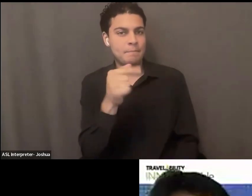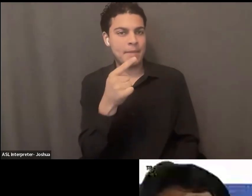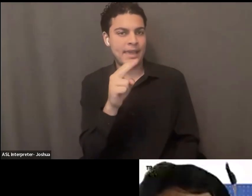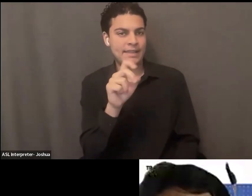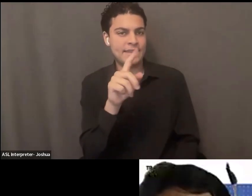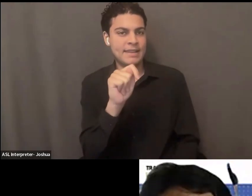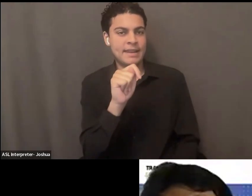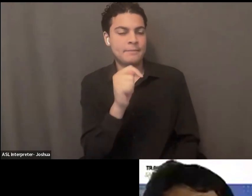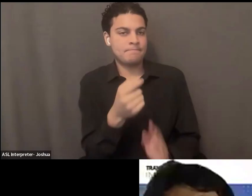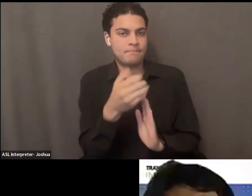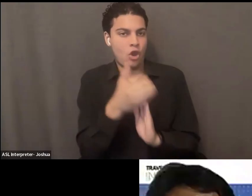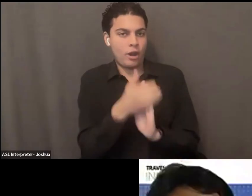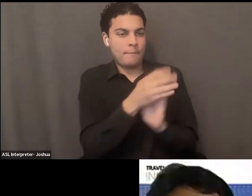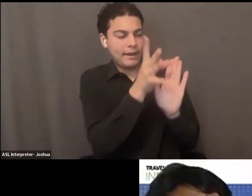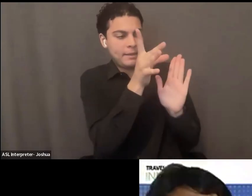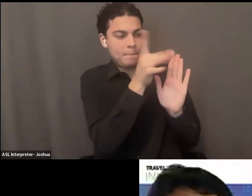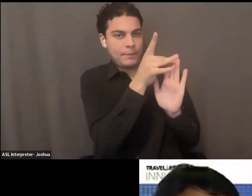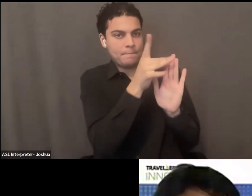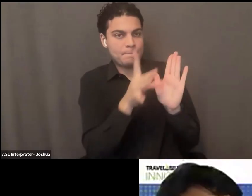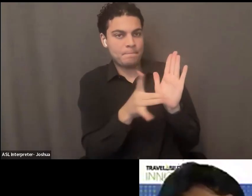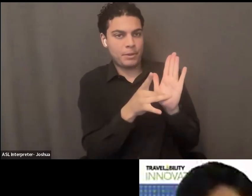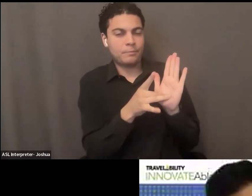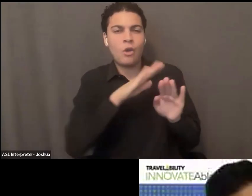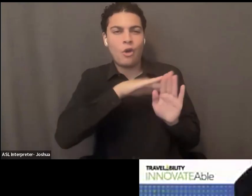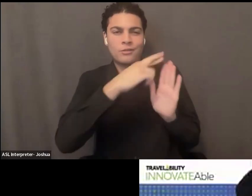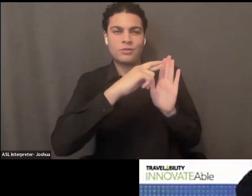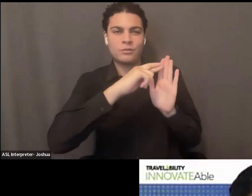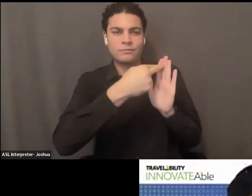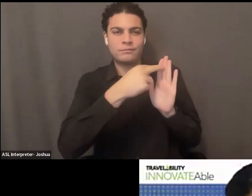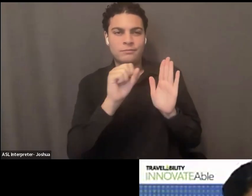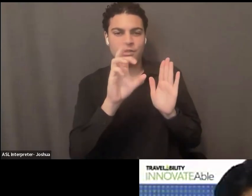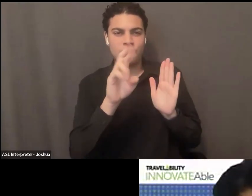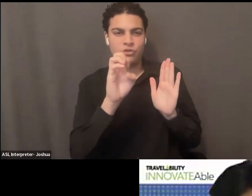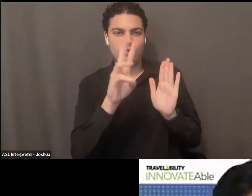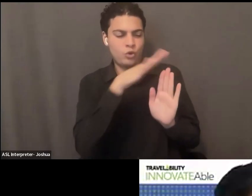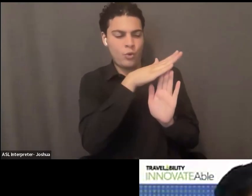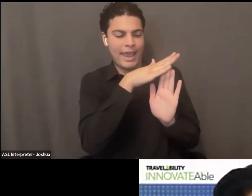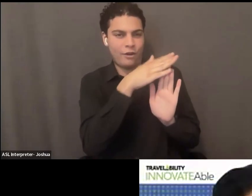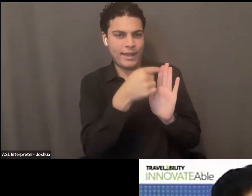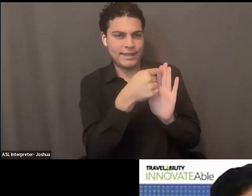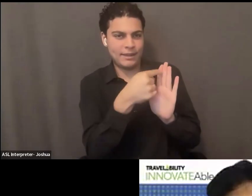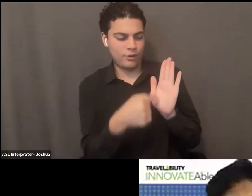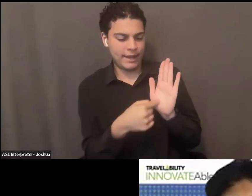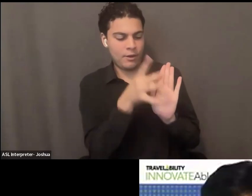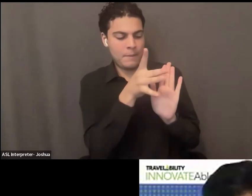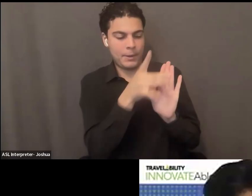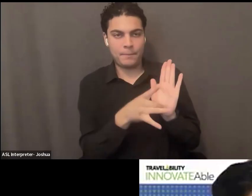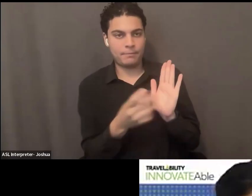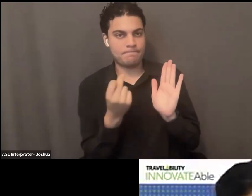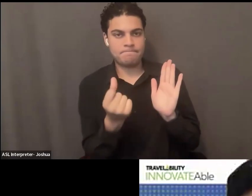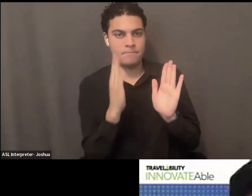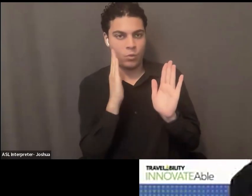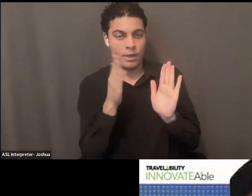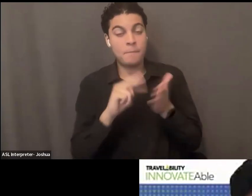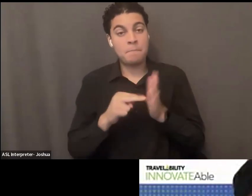on every wall switch. It actually doesn't even depend on the faceplate. So people just take them with them wherever they go. Now, what we are seeing